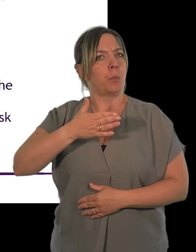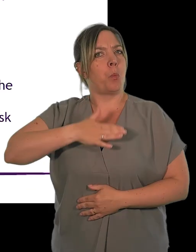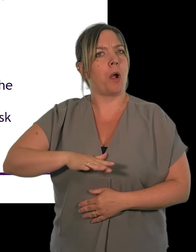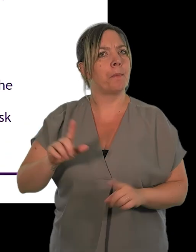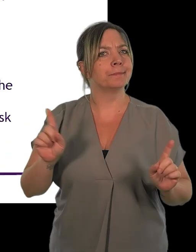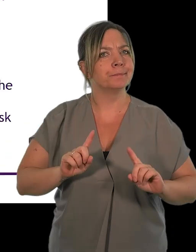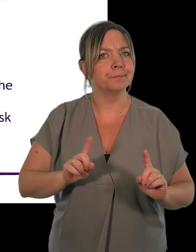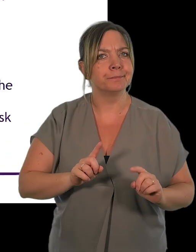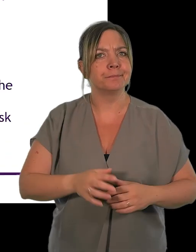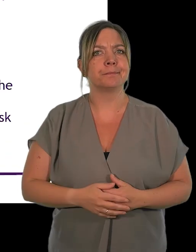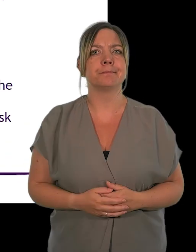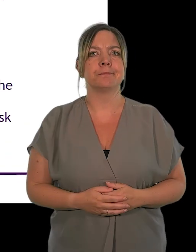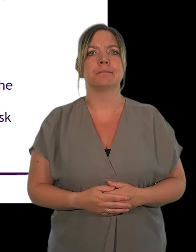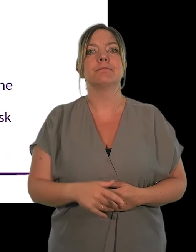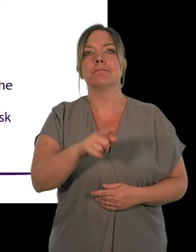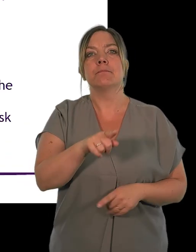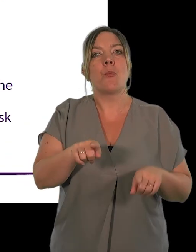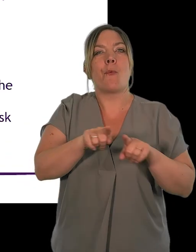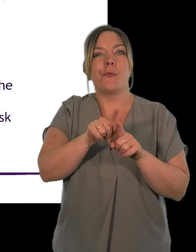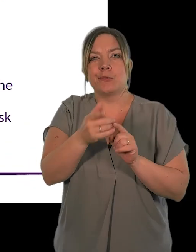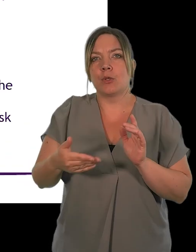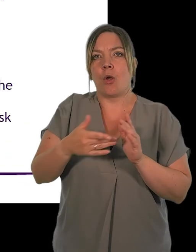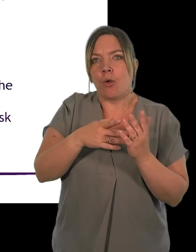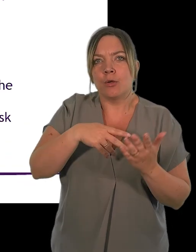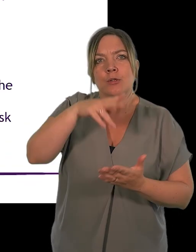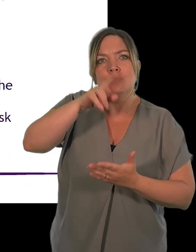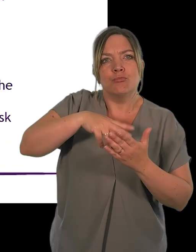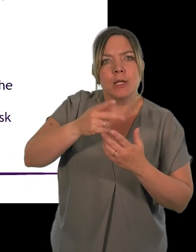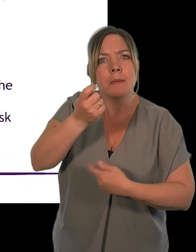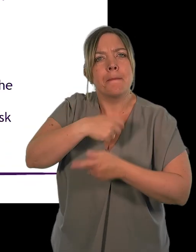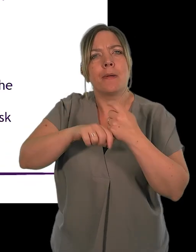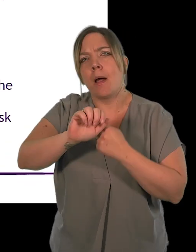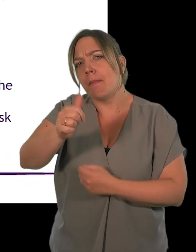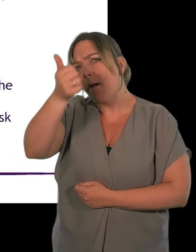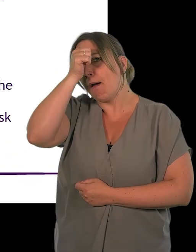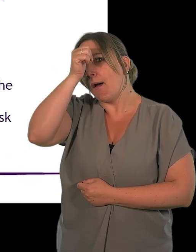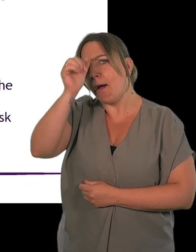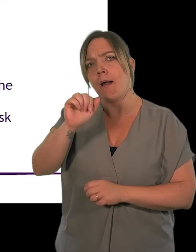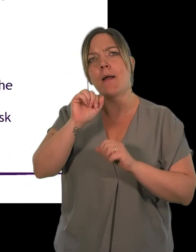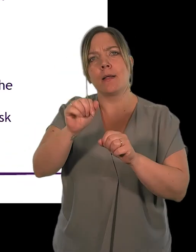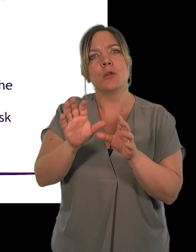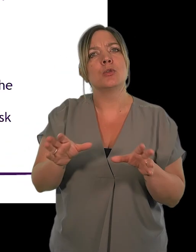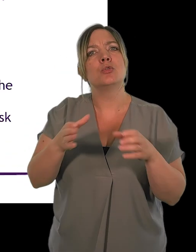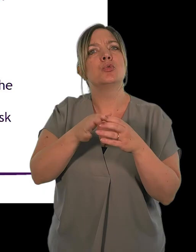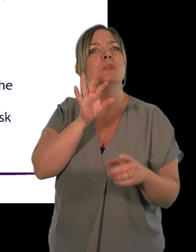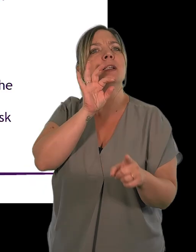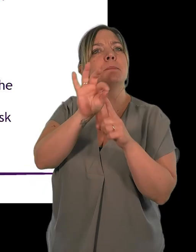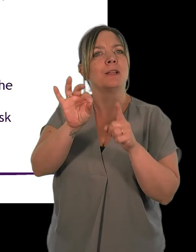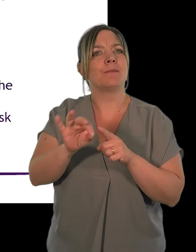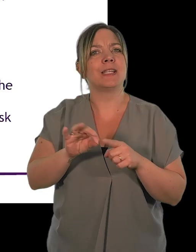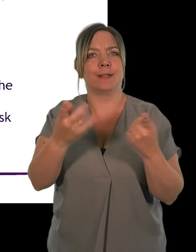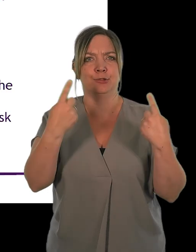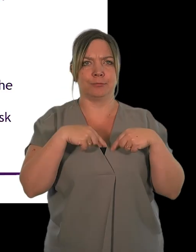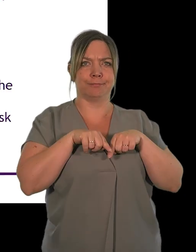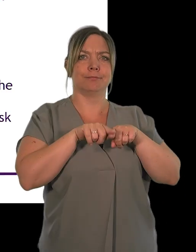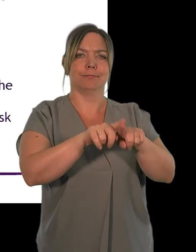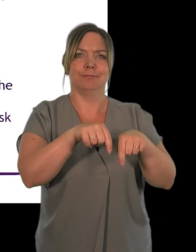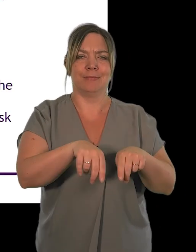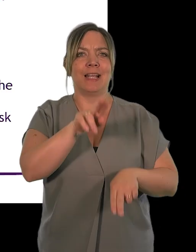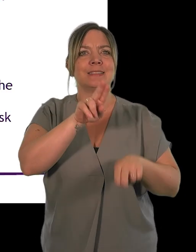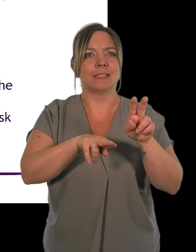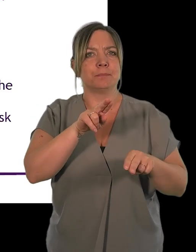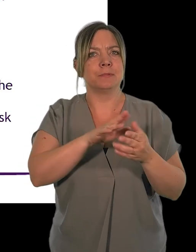and familiarise yourself with the unit specification that aligns to this assessment, as this will explain in